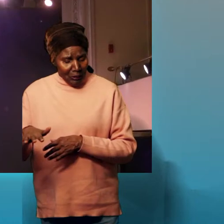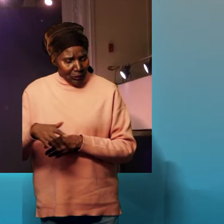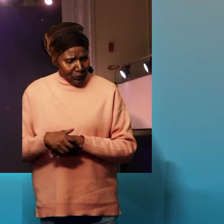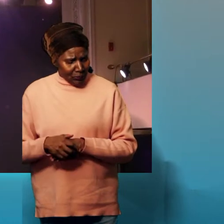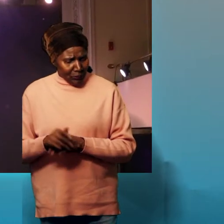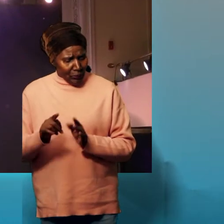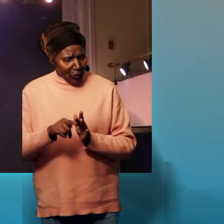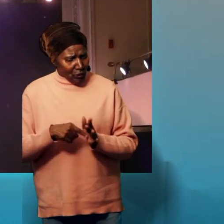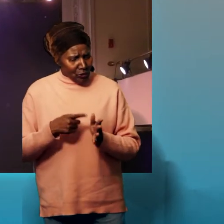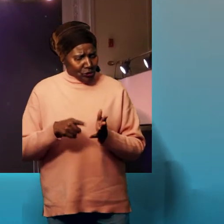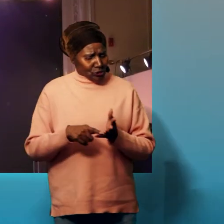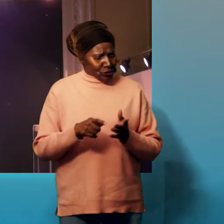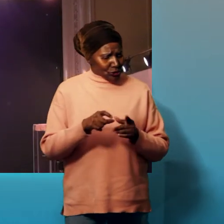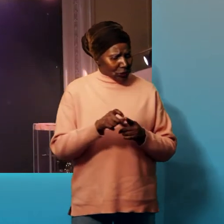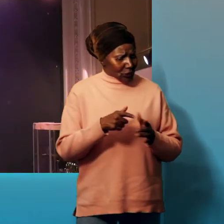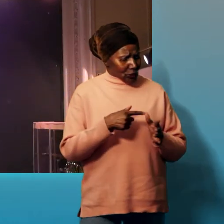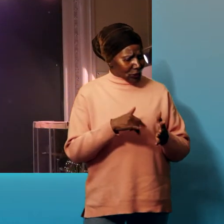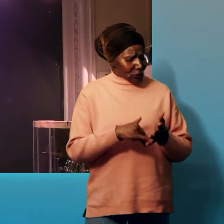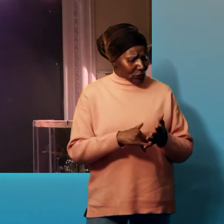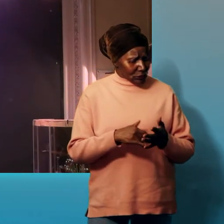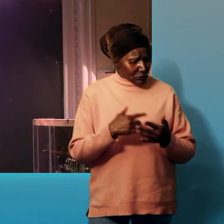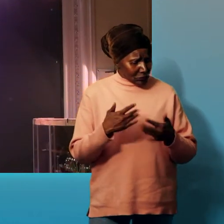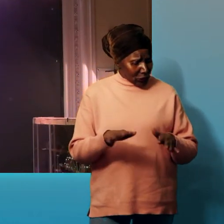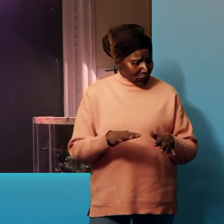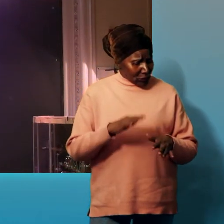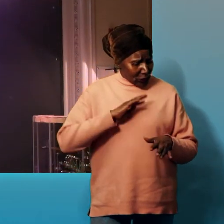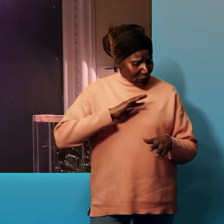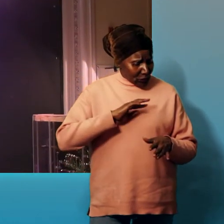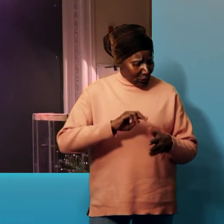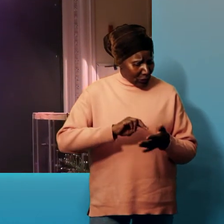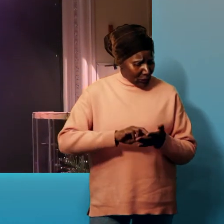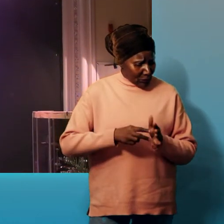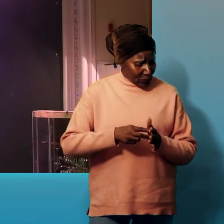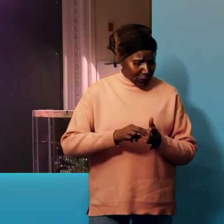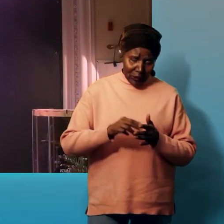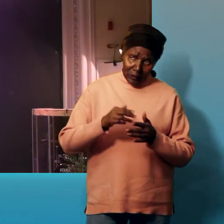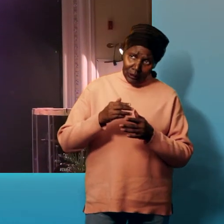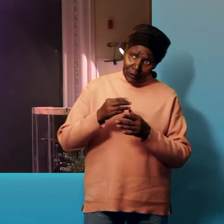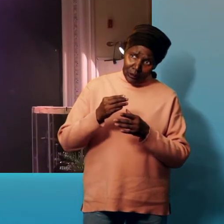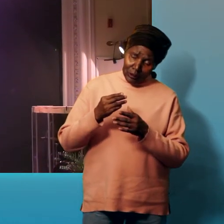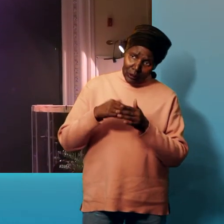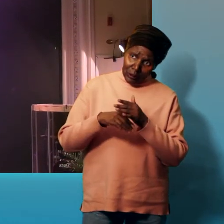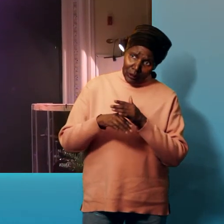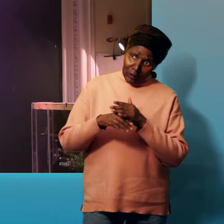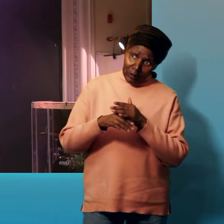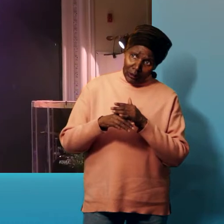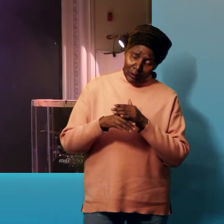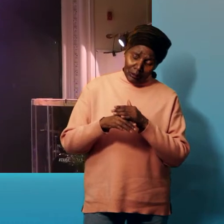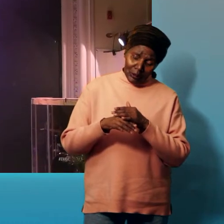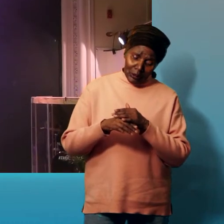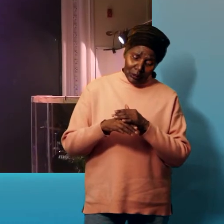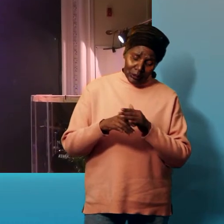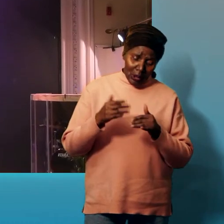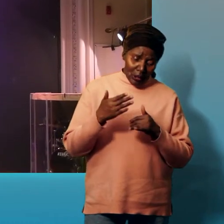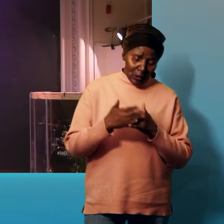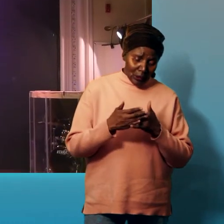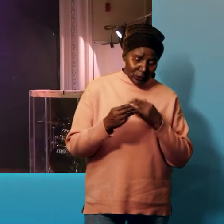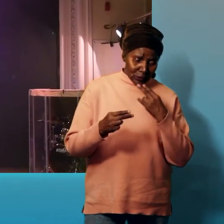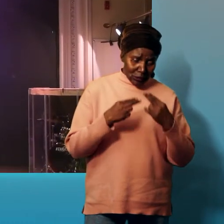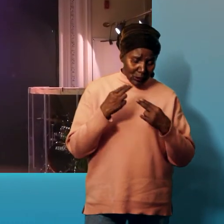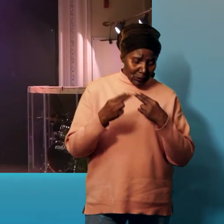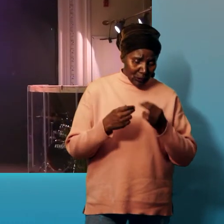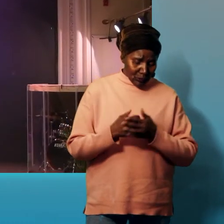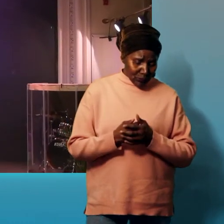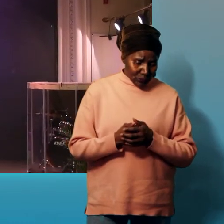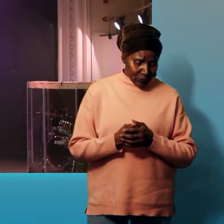he fulfill a purpose in God's plan? The Last Supper, all